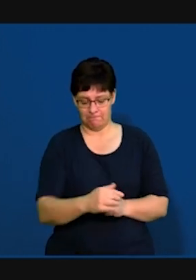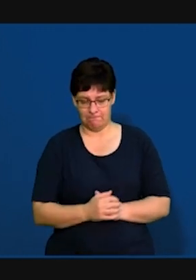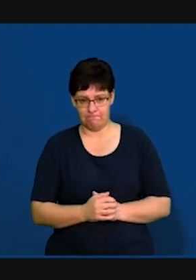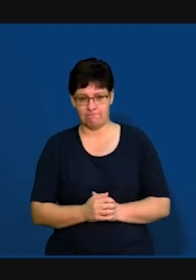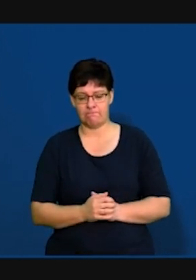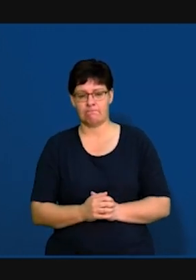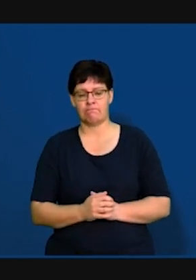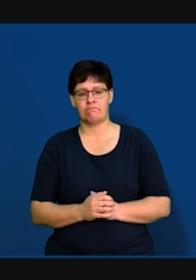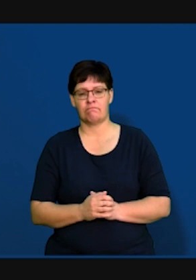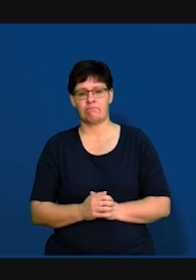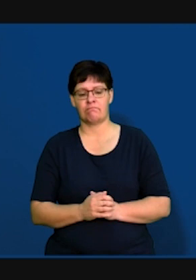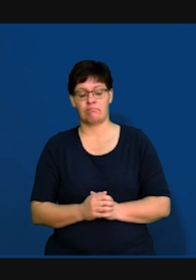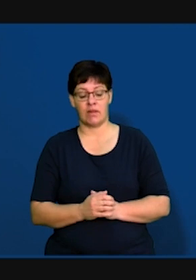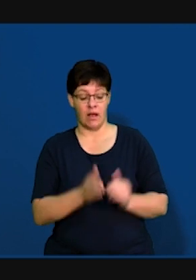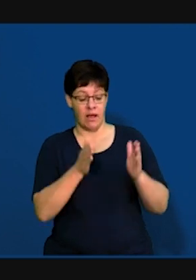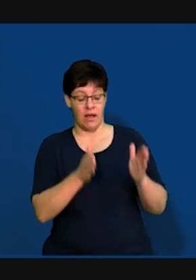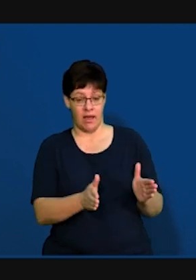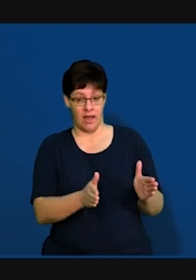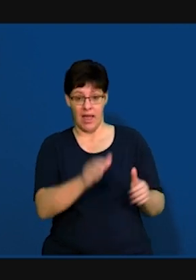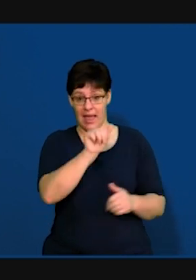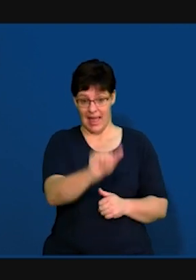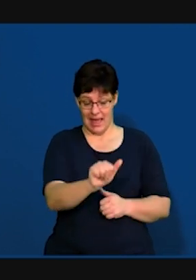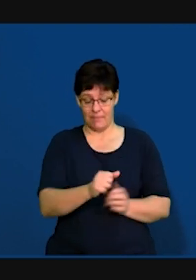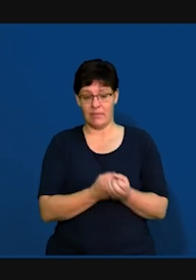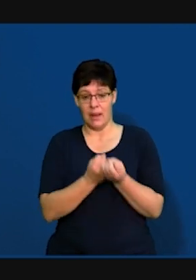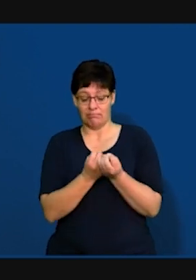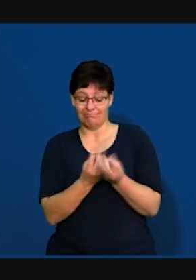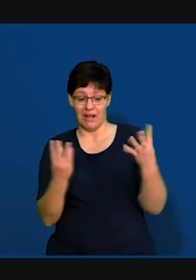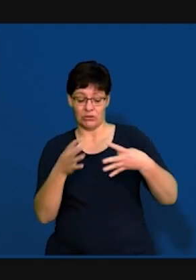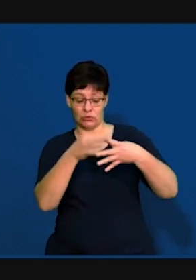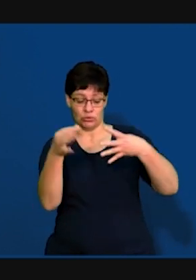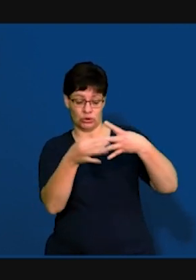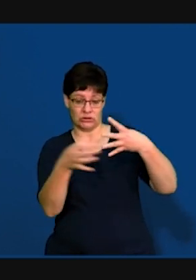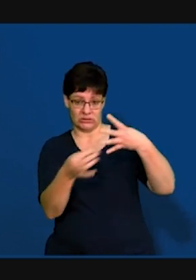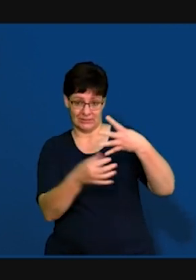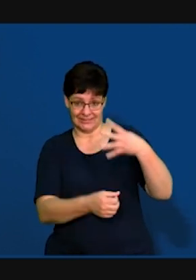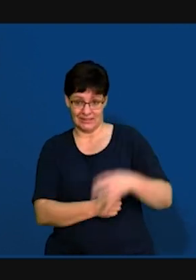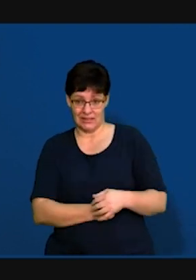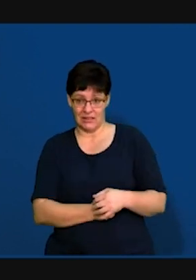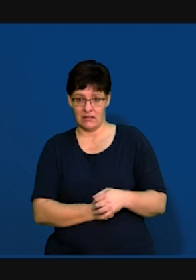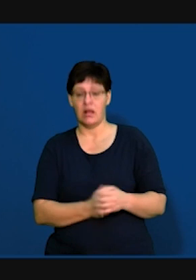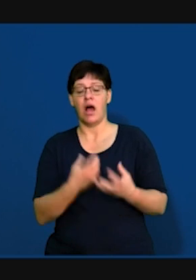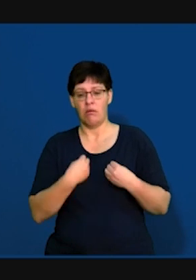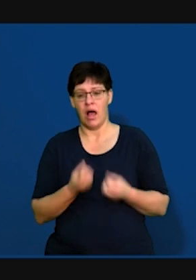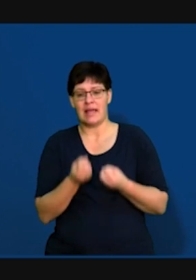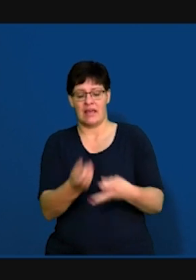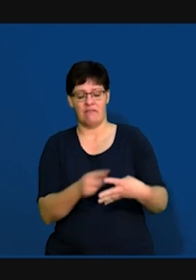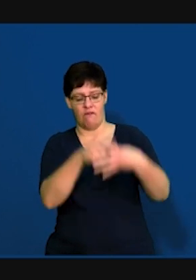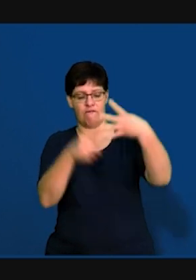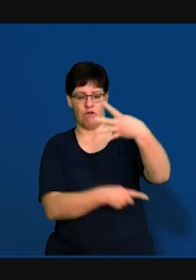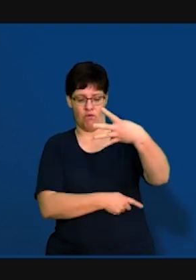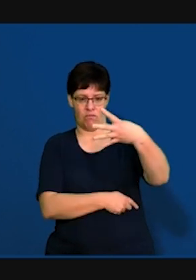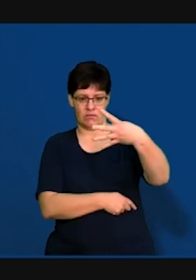So the section A, which is the multiple choice, okay, 4 options will obviously be provided, but